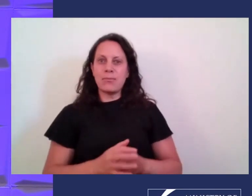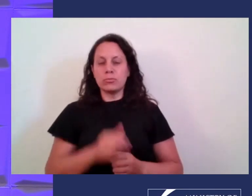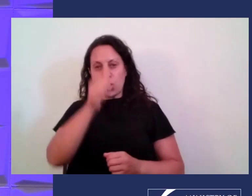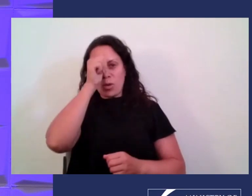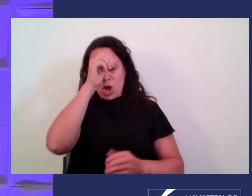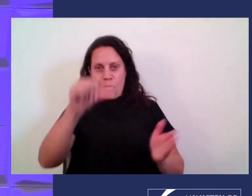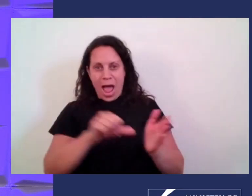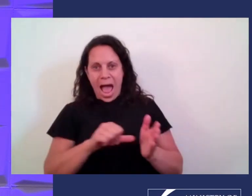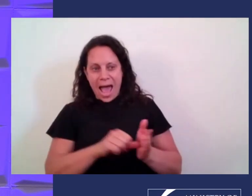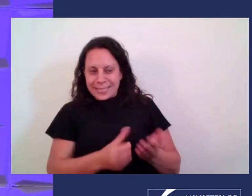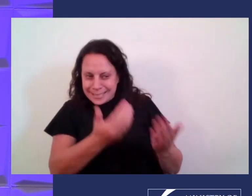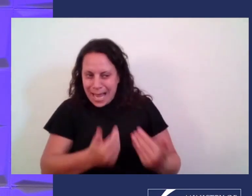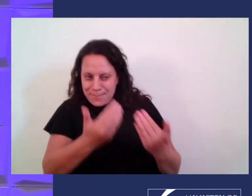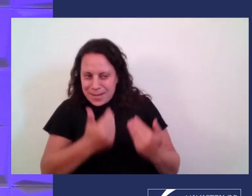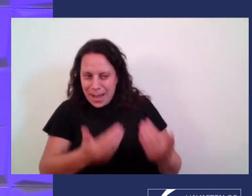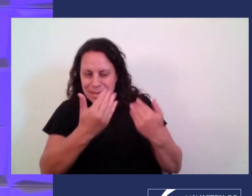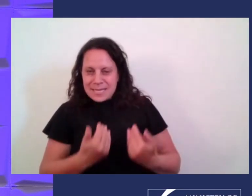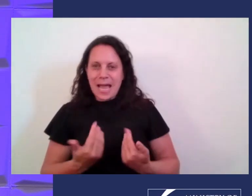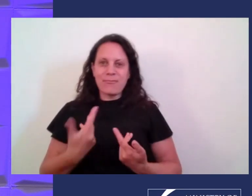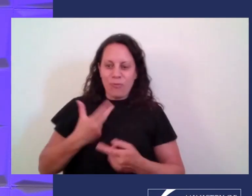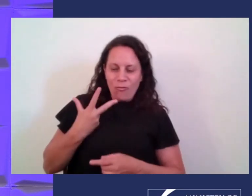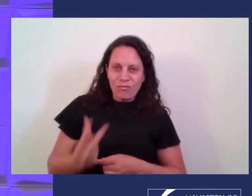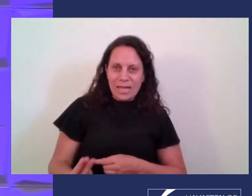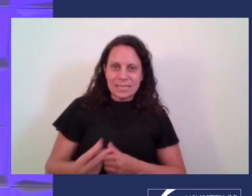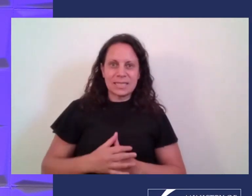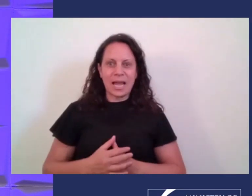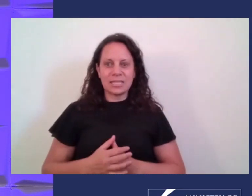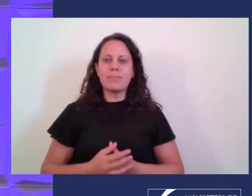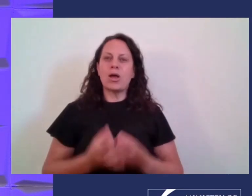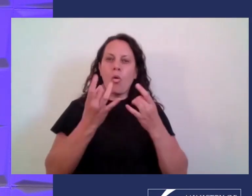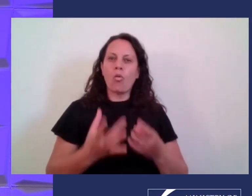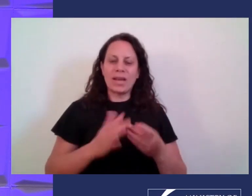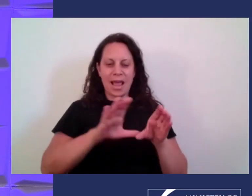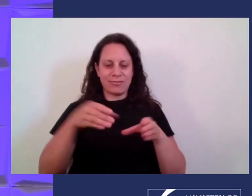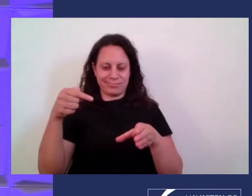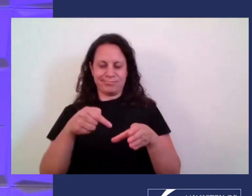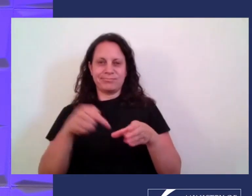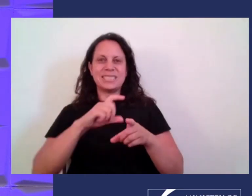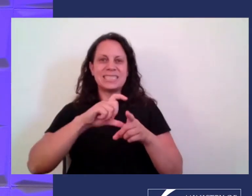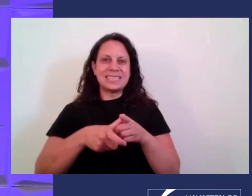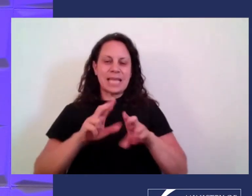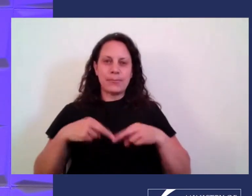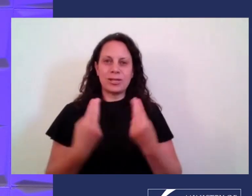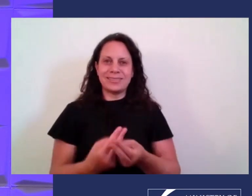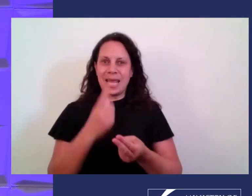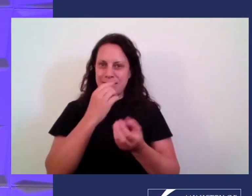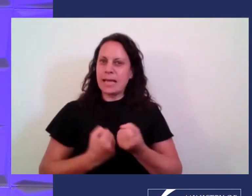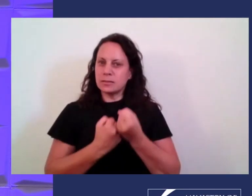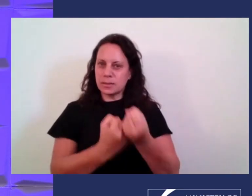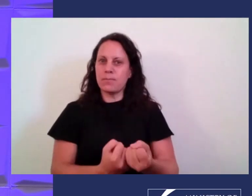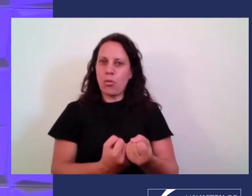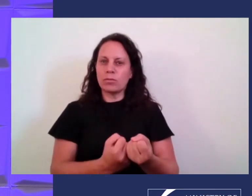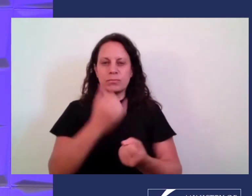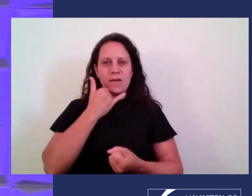and to be vaccinated. And what I'd say is there is a dedicated disability team at the Ministry of Health that can help with this. You can call the